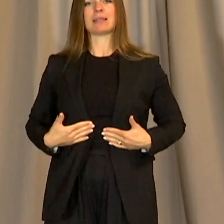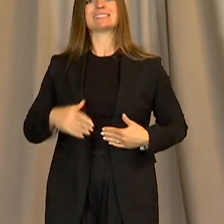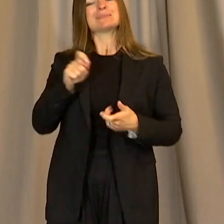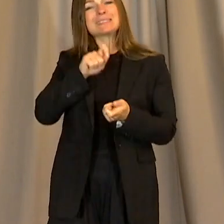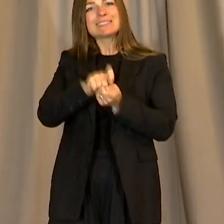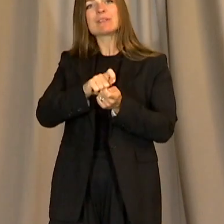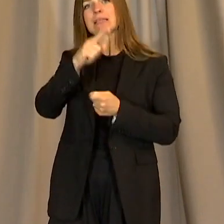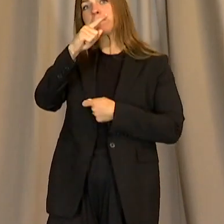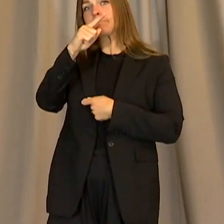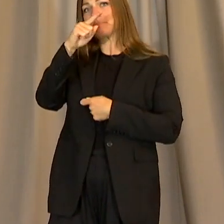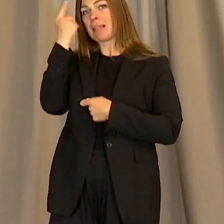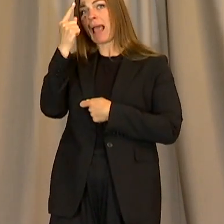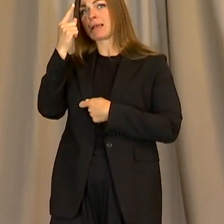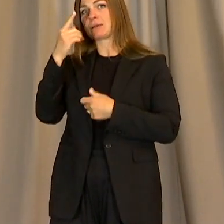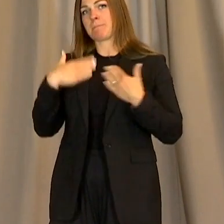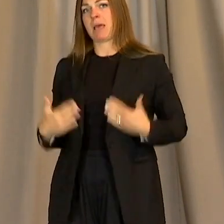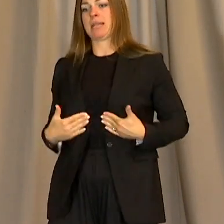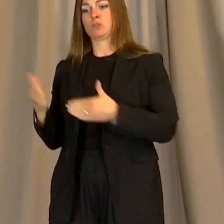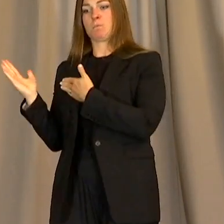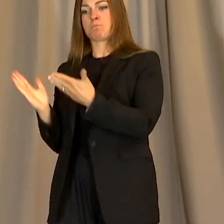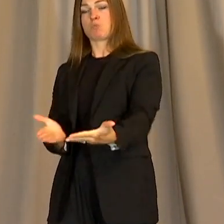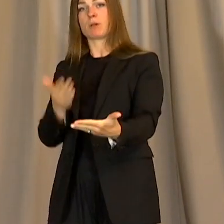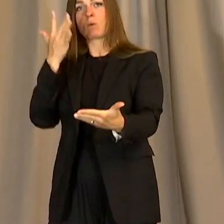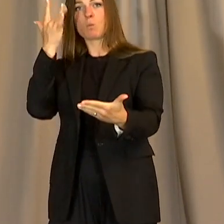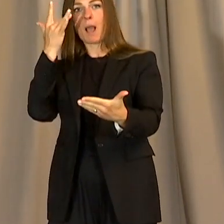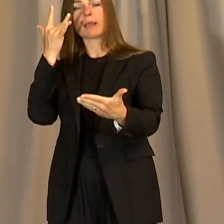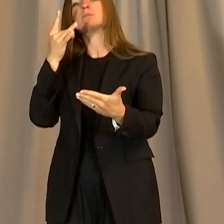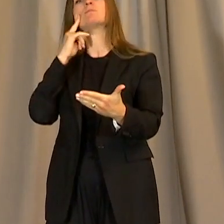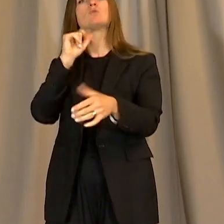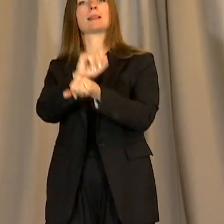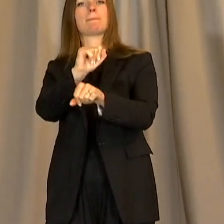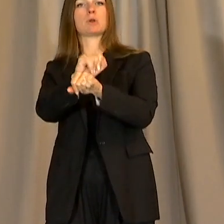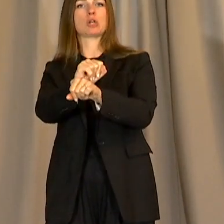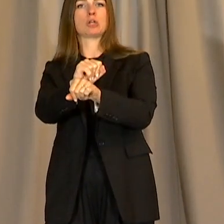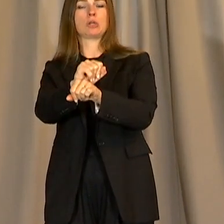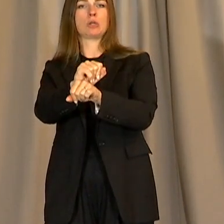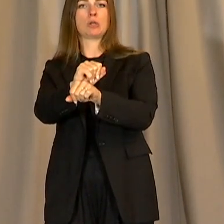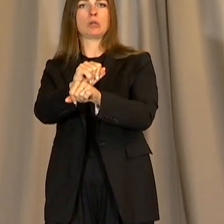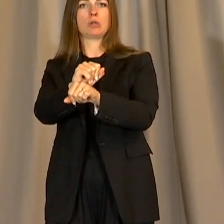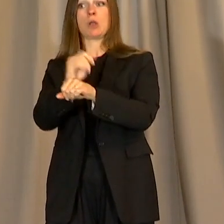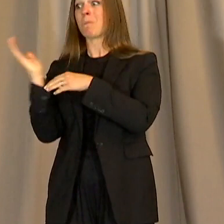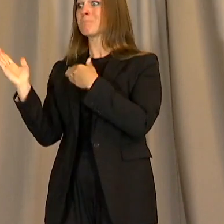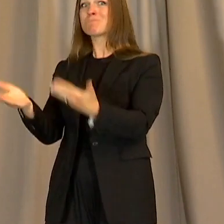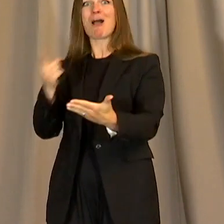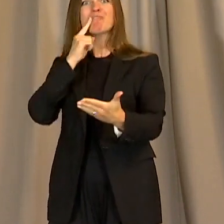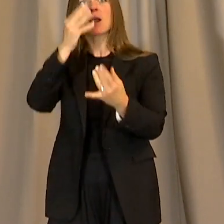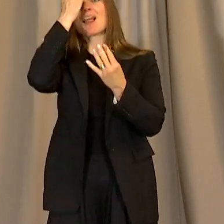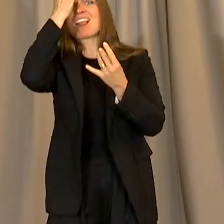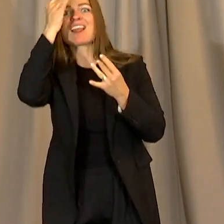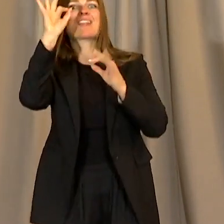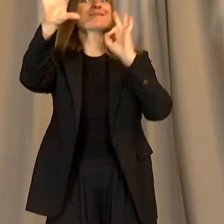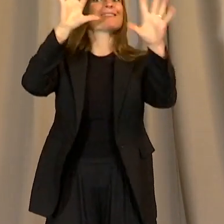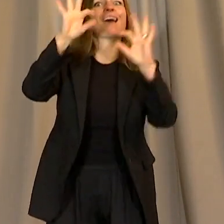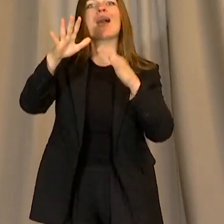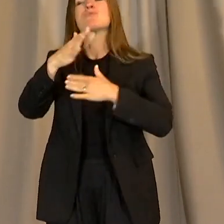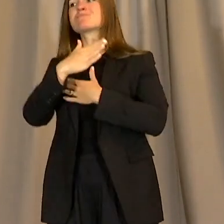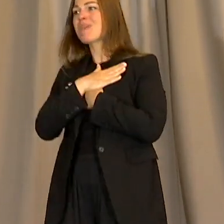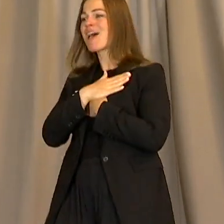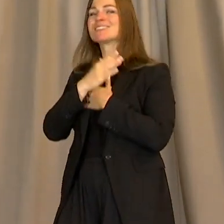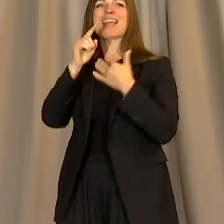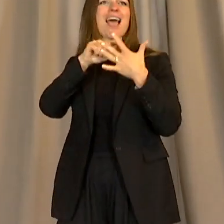this country for our labor. We weren't brought to think. We weren't brought to rest. We weren't brought